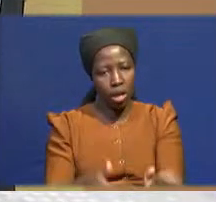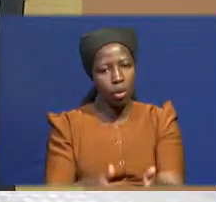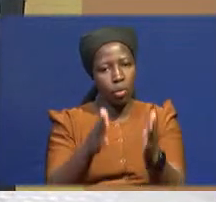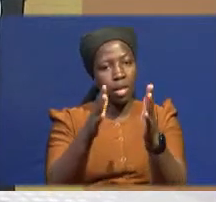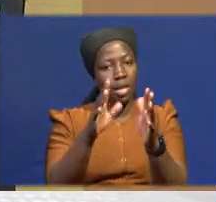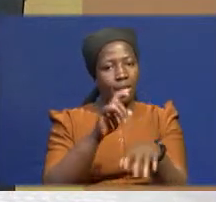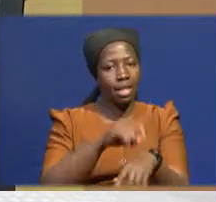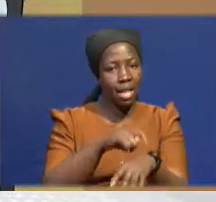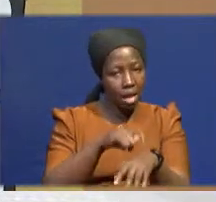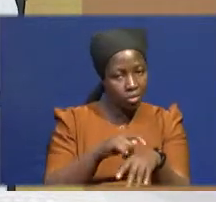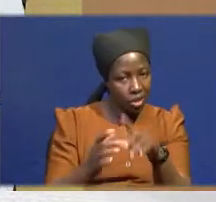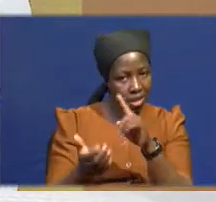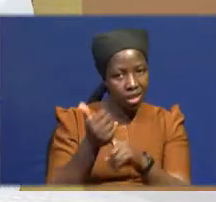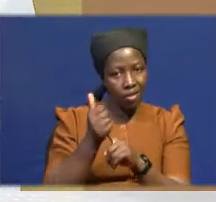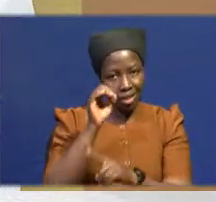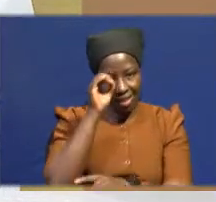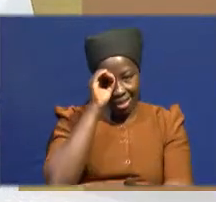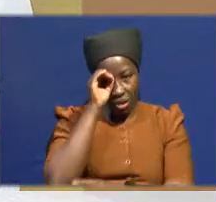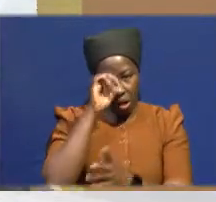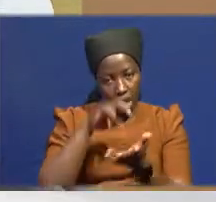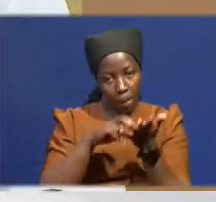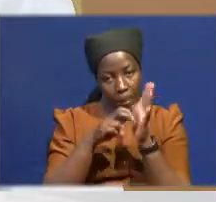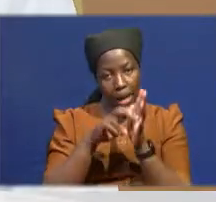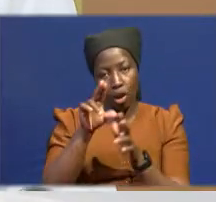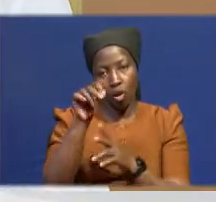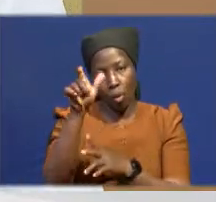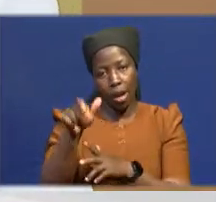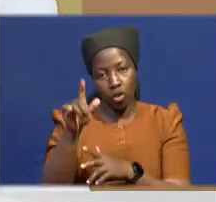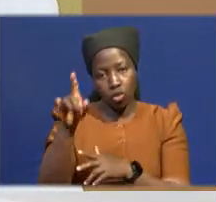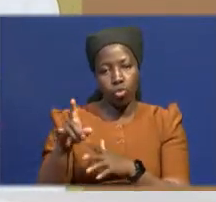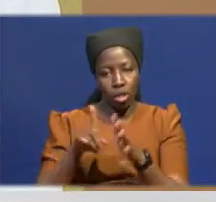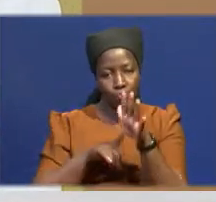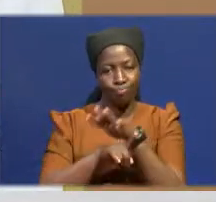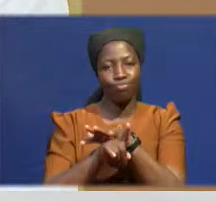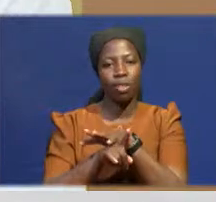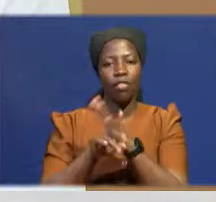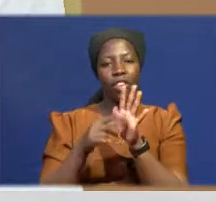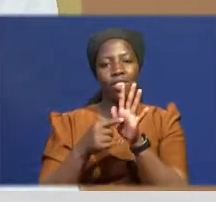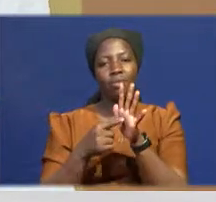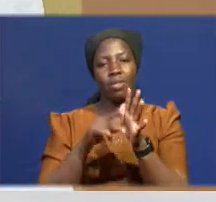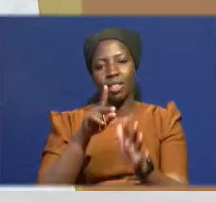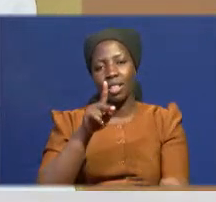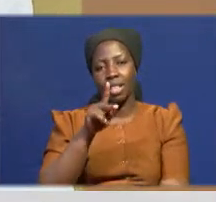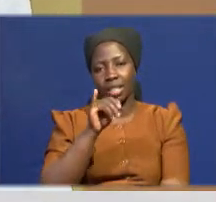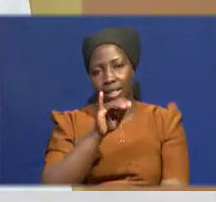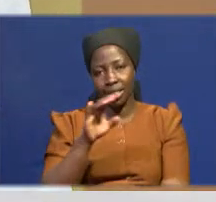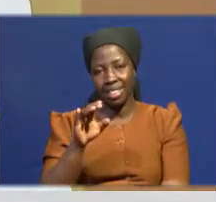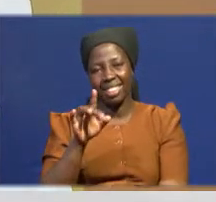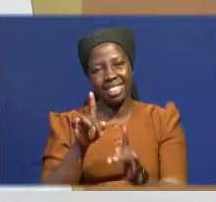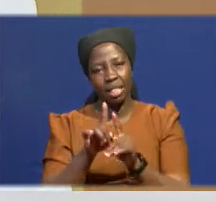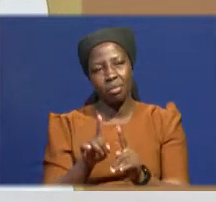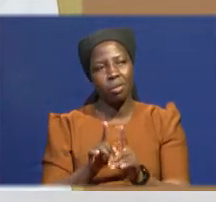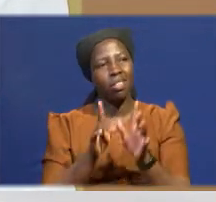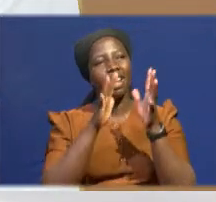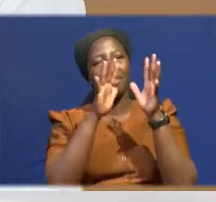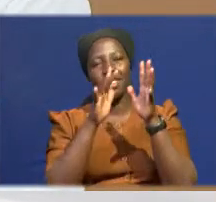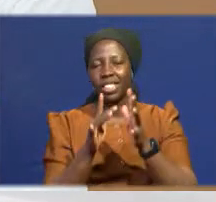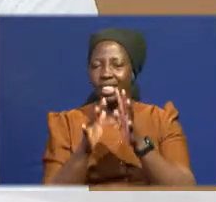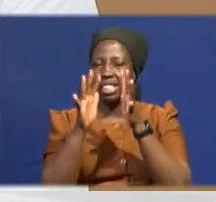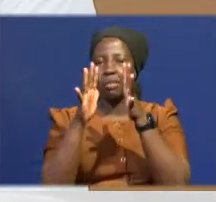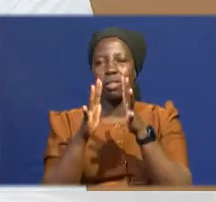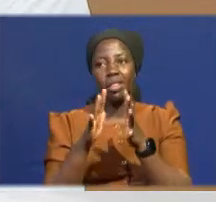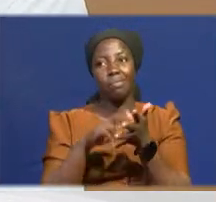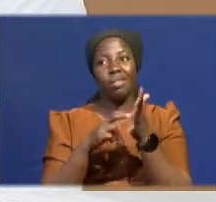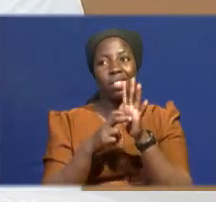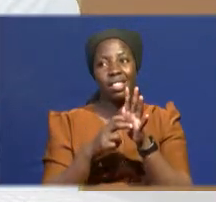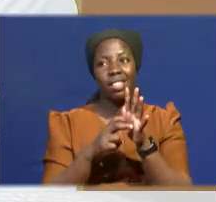the 0 car comes in, no one is allowed to come in. Mm-hmm. Now, for example, like in KST, it is more of a ceremonious. Yes. So there'll be